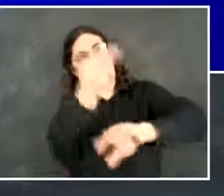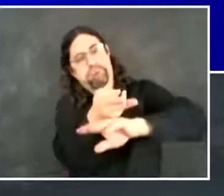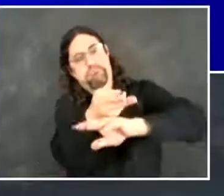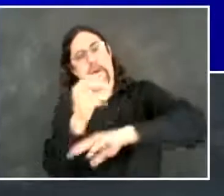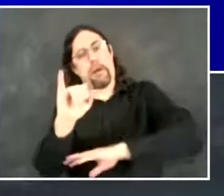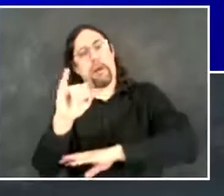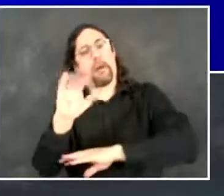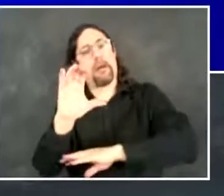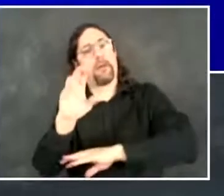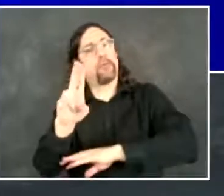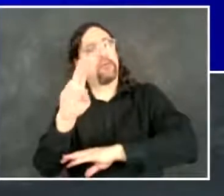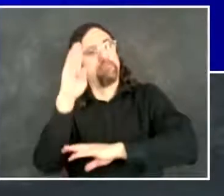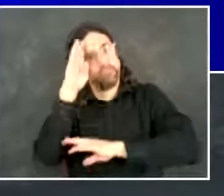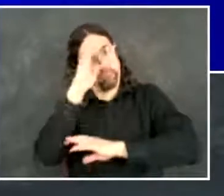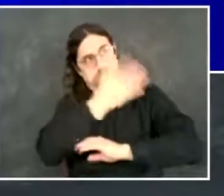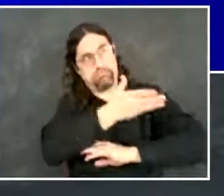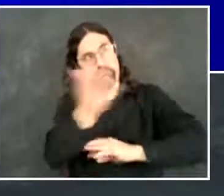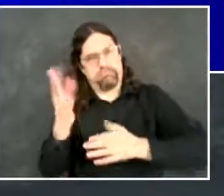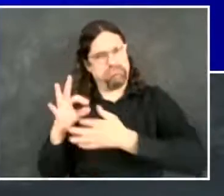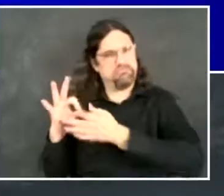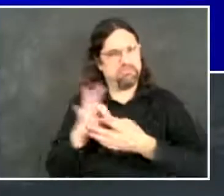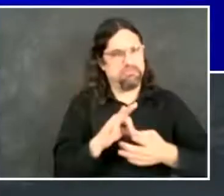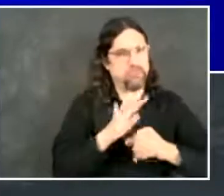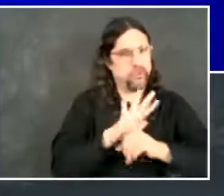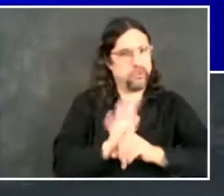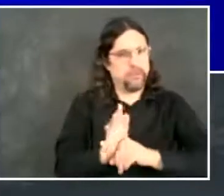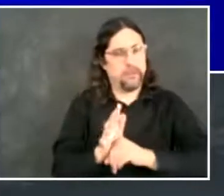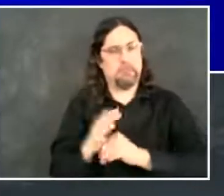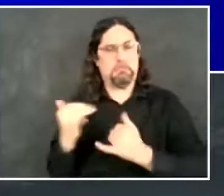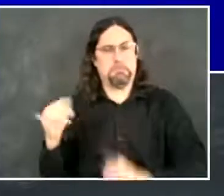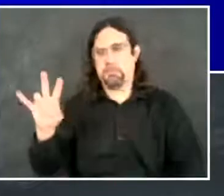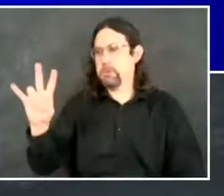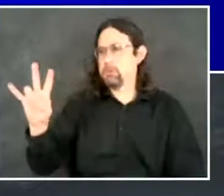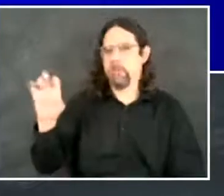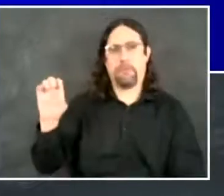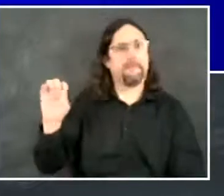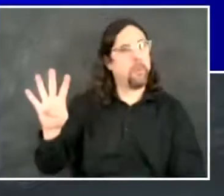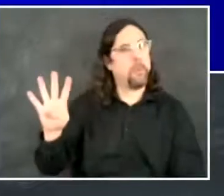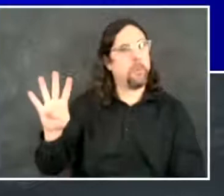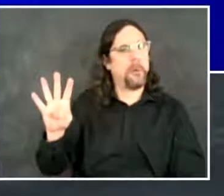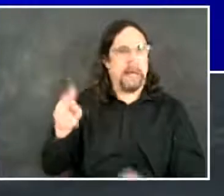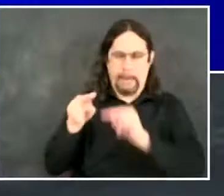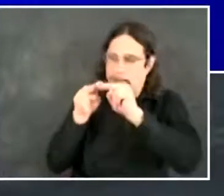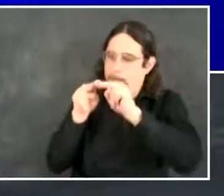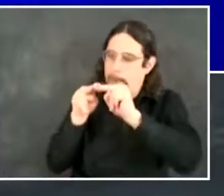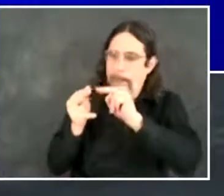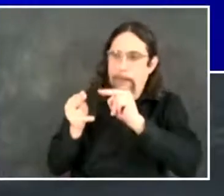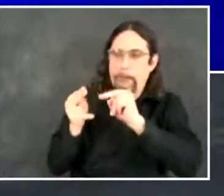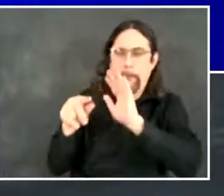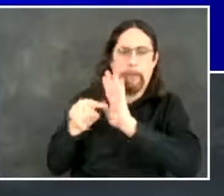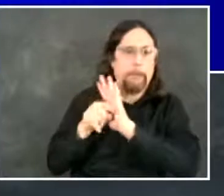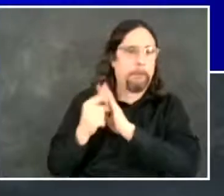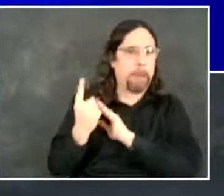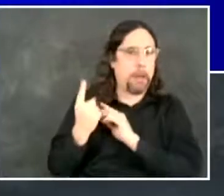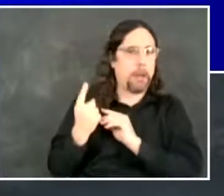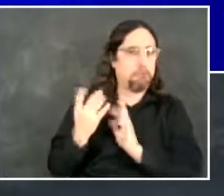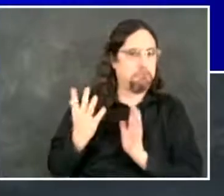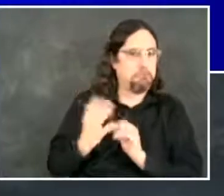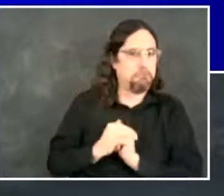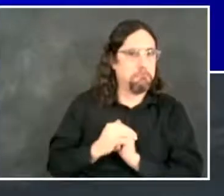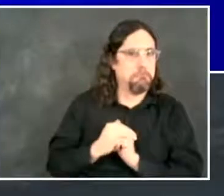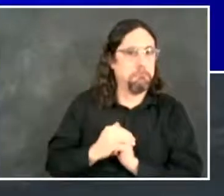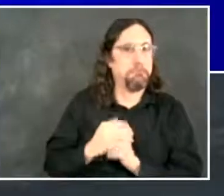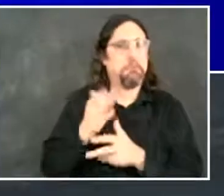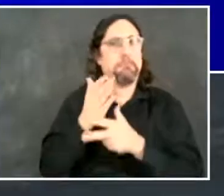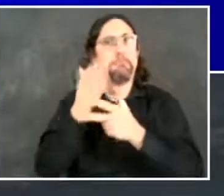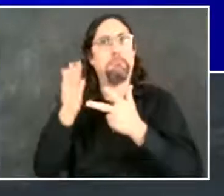we need. The percent of people who tested positive, unfortunately, that one went up for citywide, 22% to 23%,